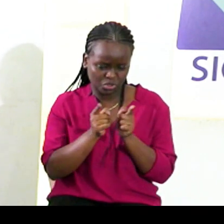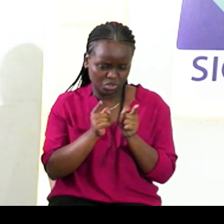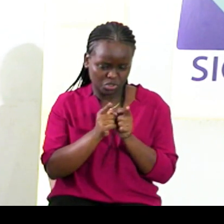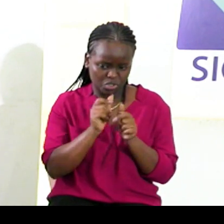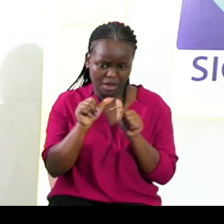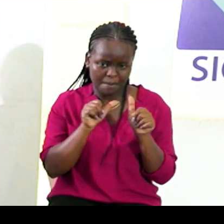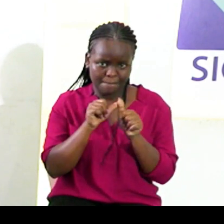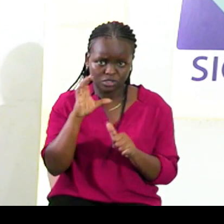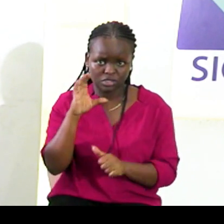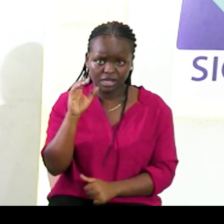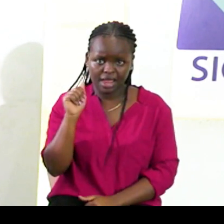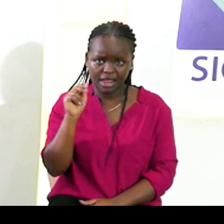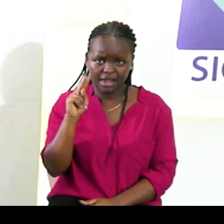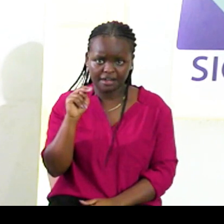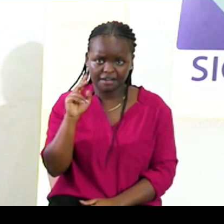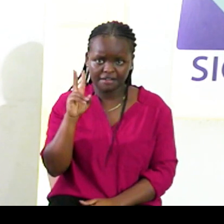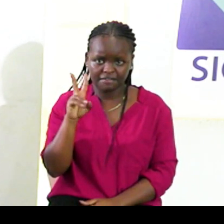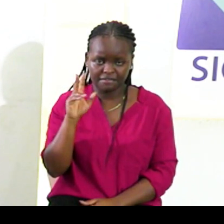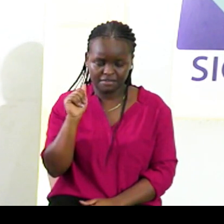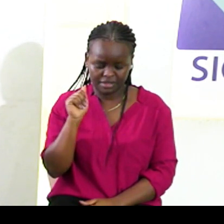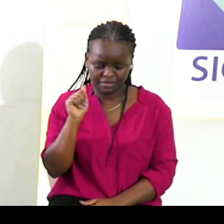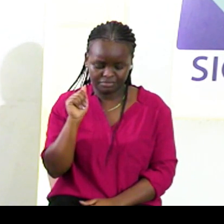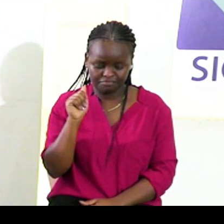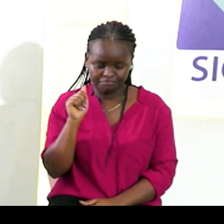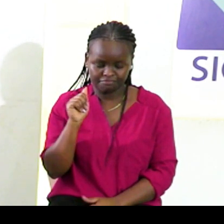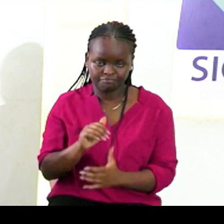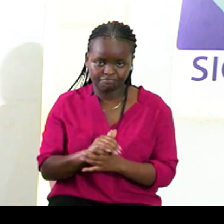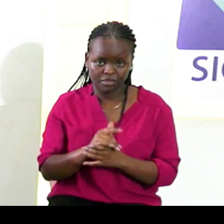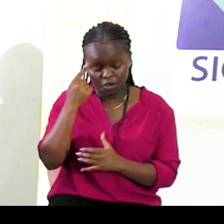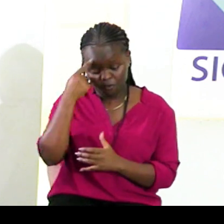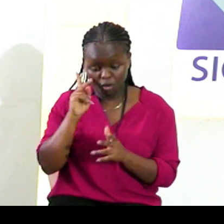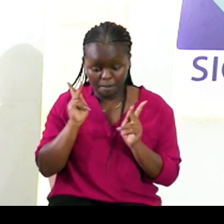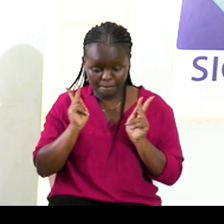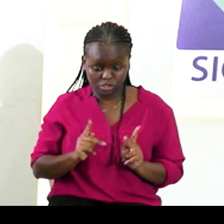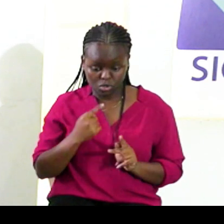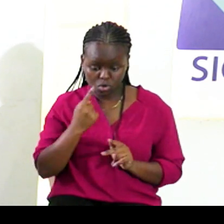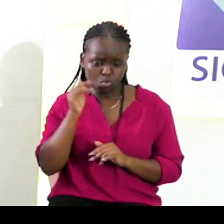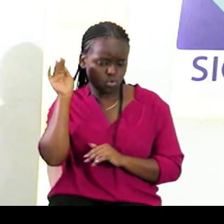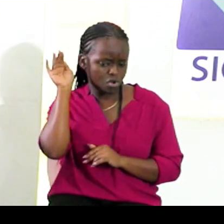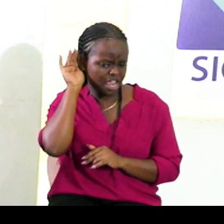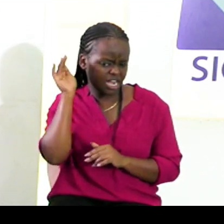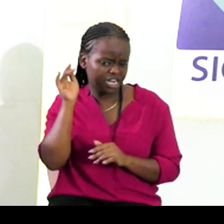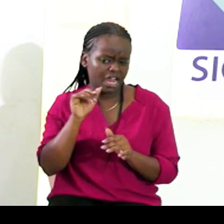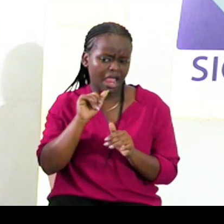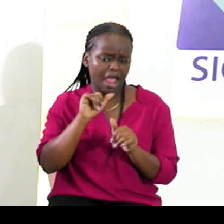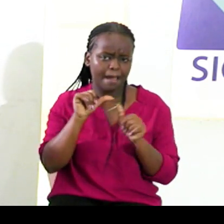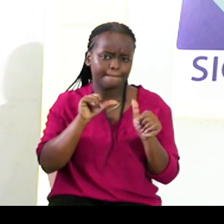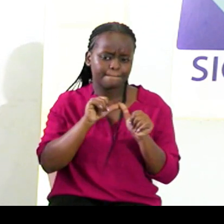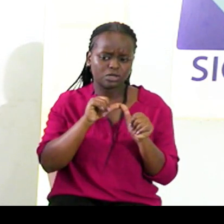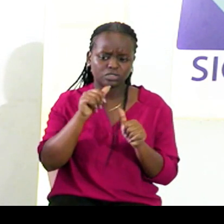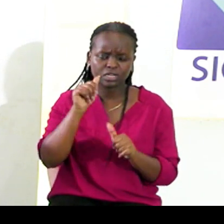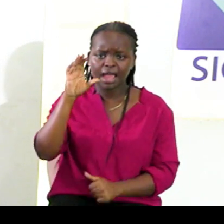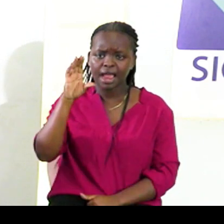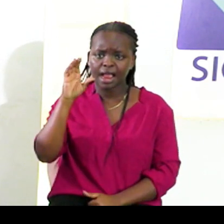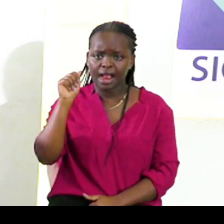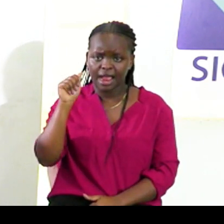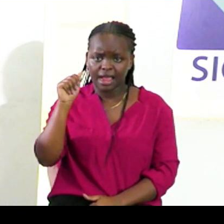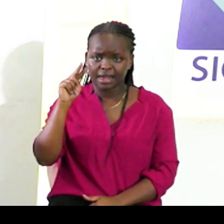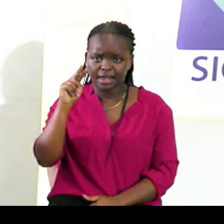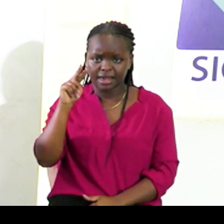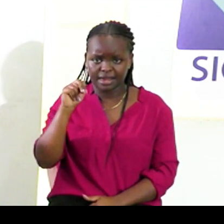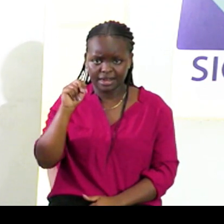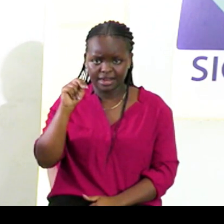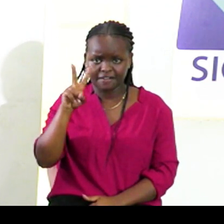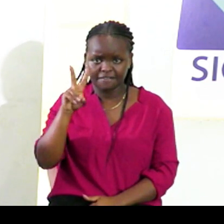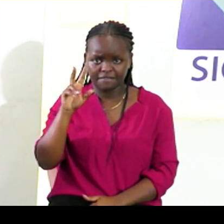Okay, thank you. For someone who is hearing about Canva for the first time, Canva is an